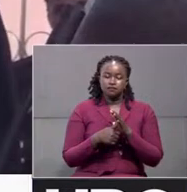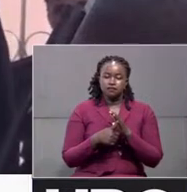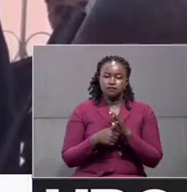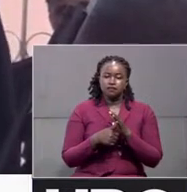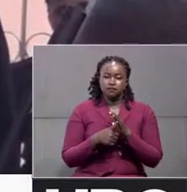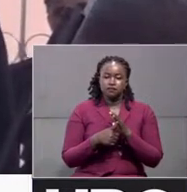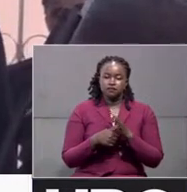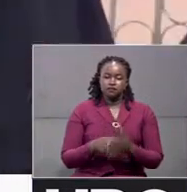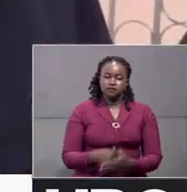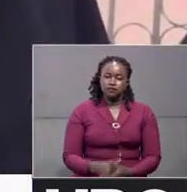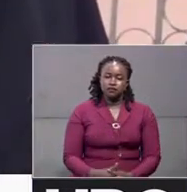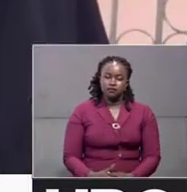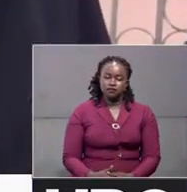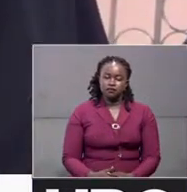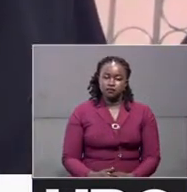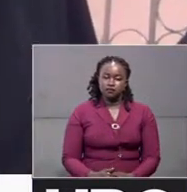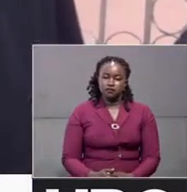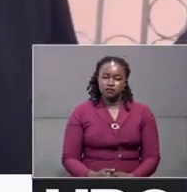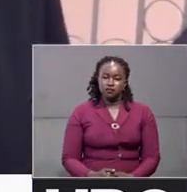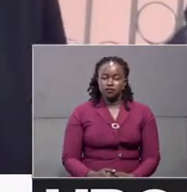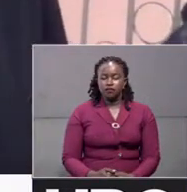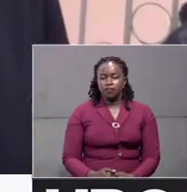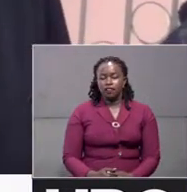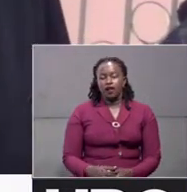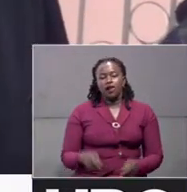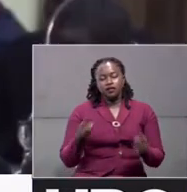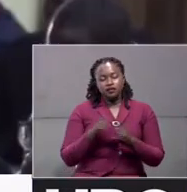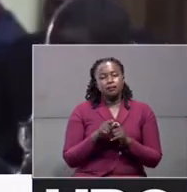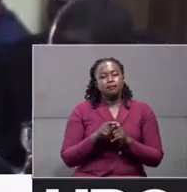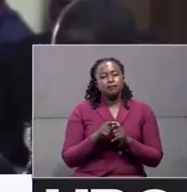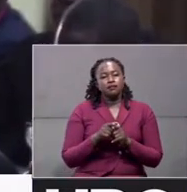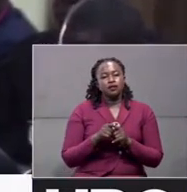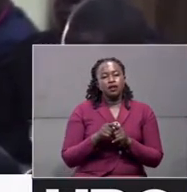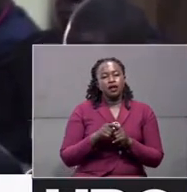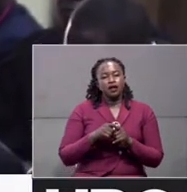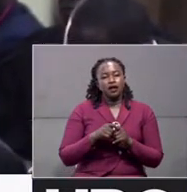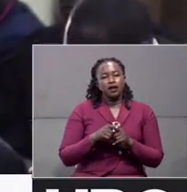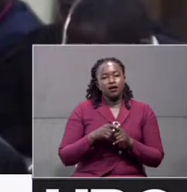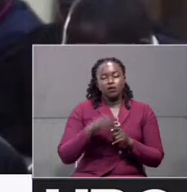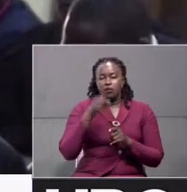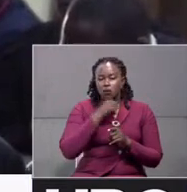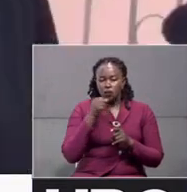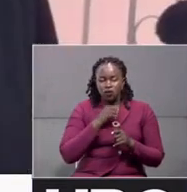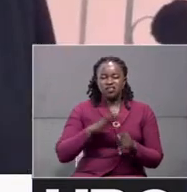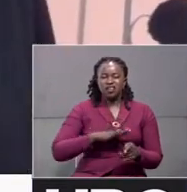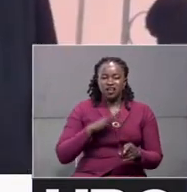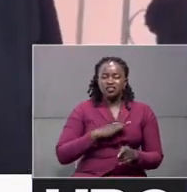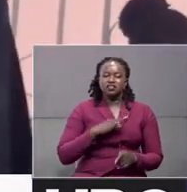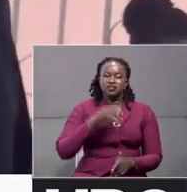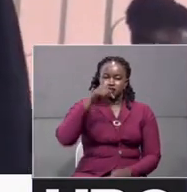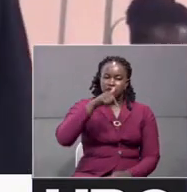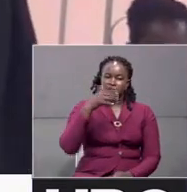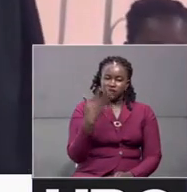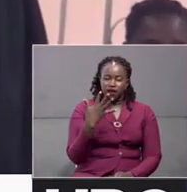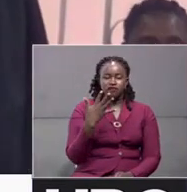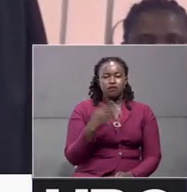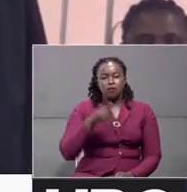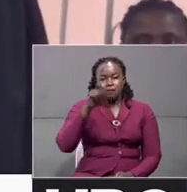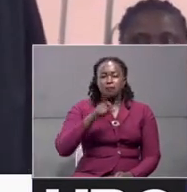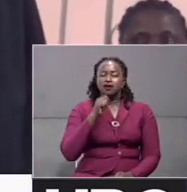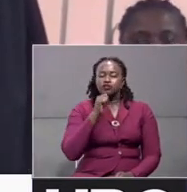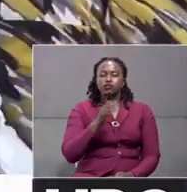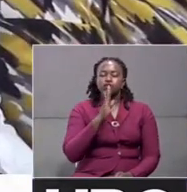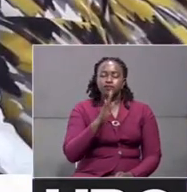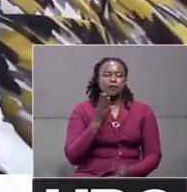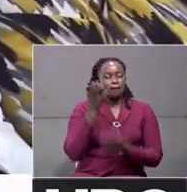over the applicant of extreme advanced age at 75, who should not be